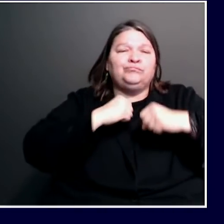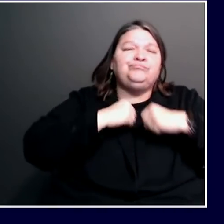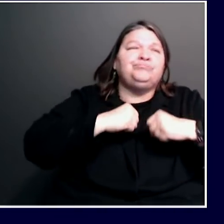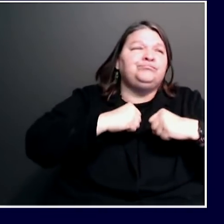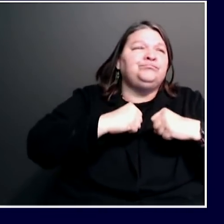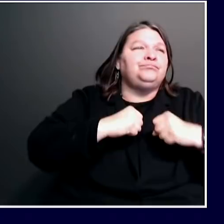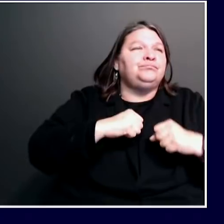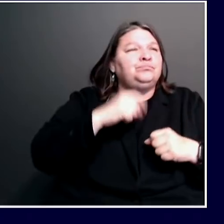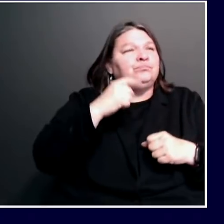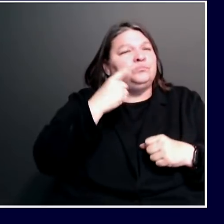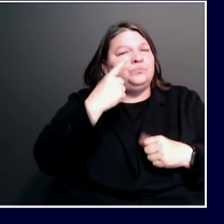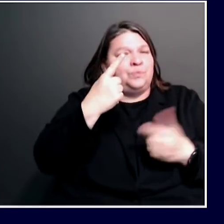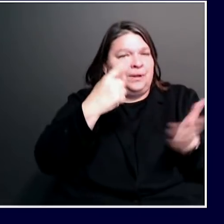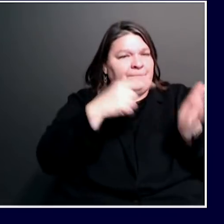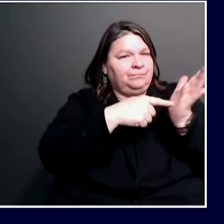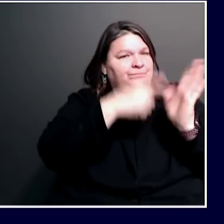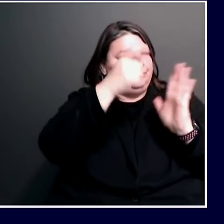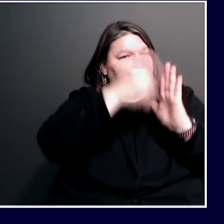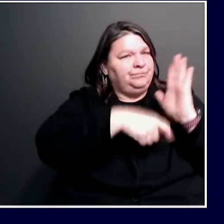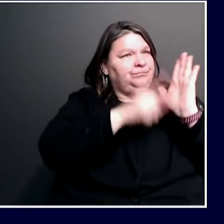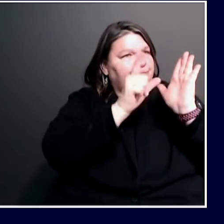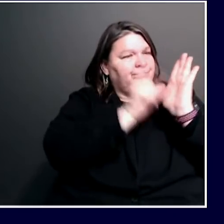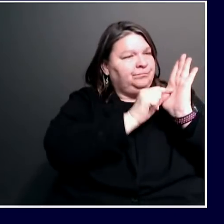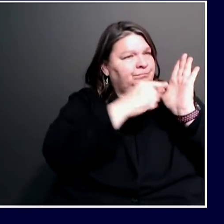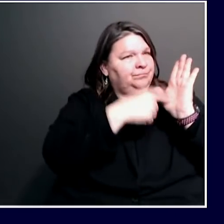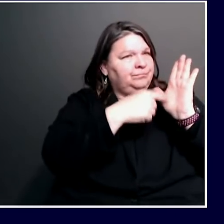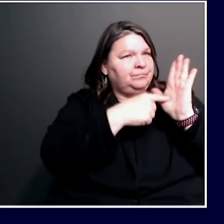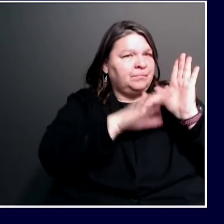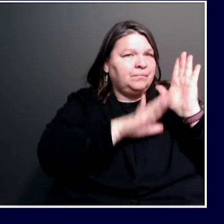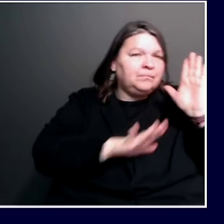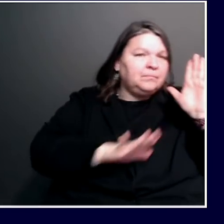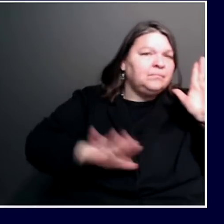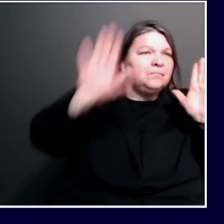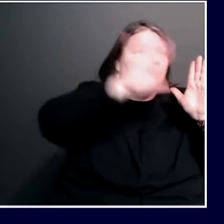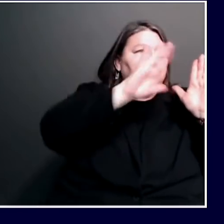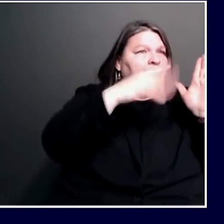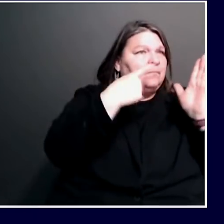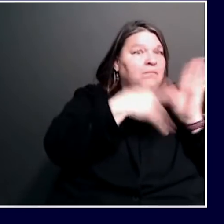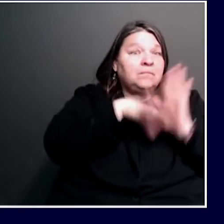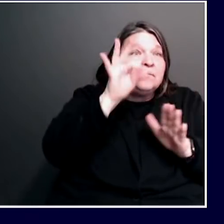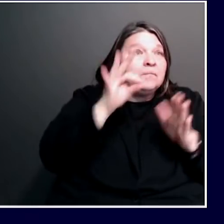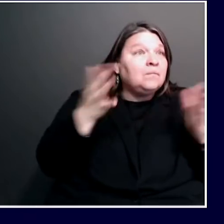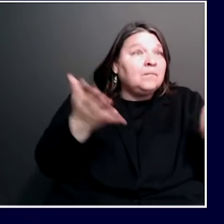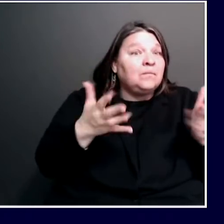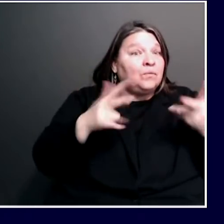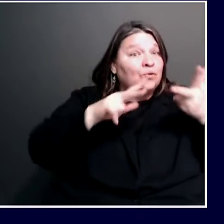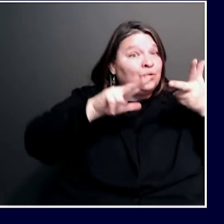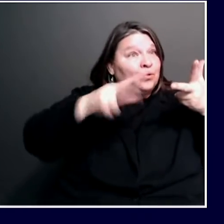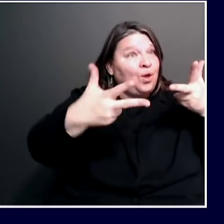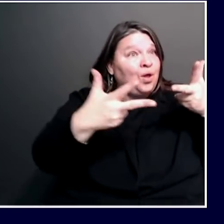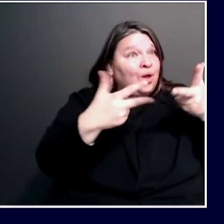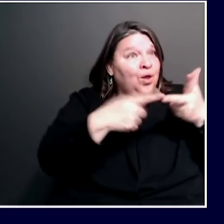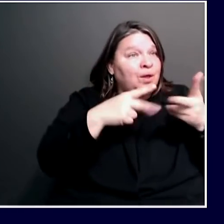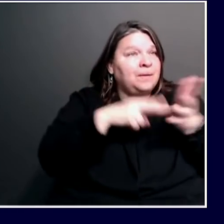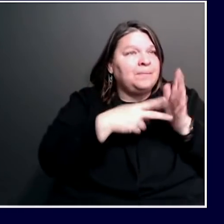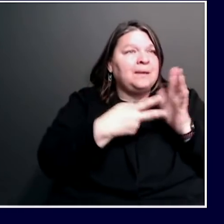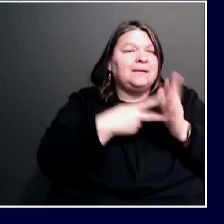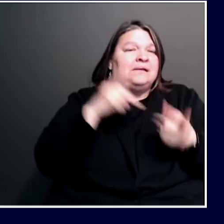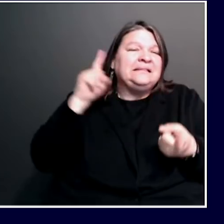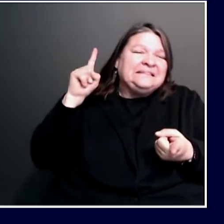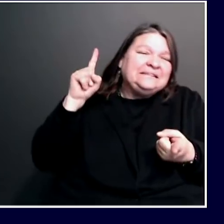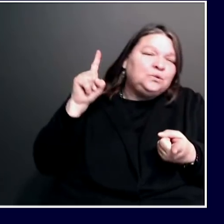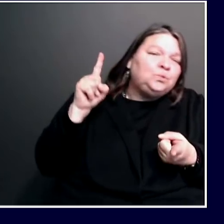ago, researchers from across the country found that getting your booster reduced your likelihood of being